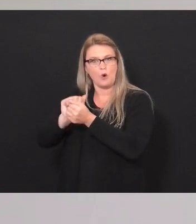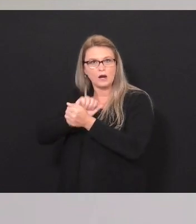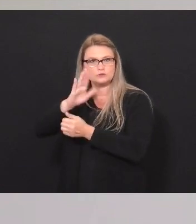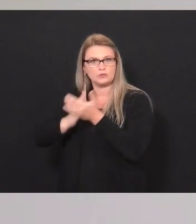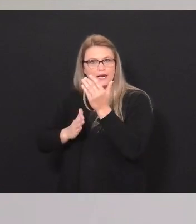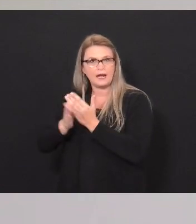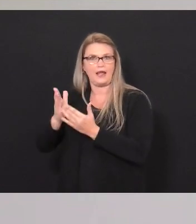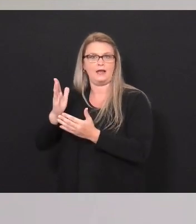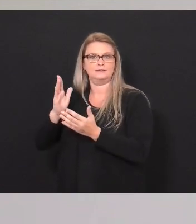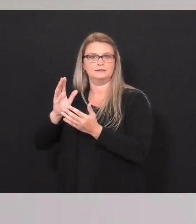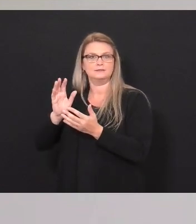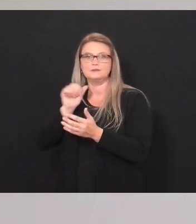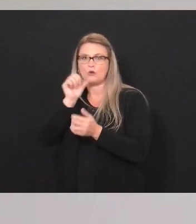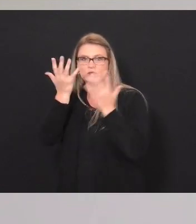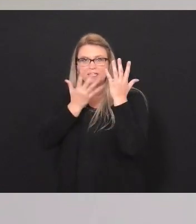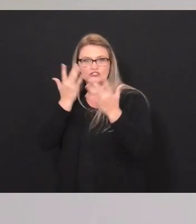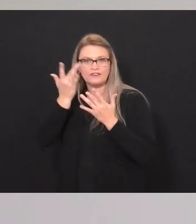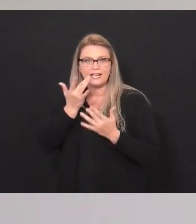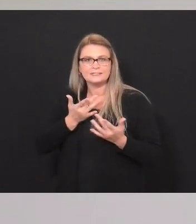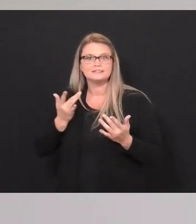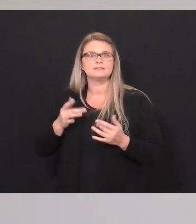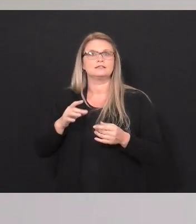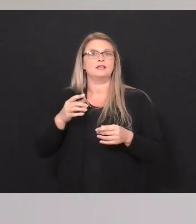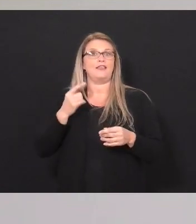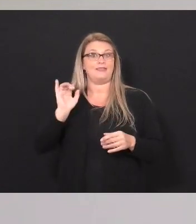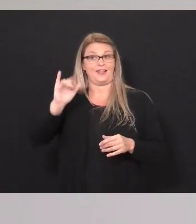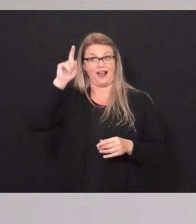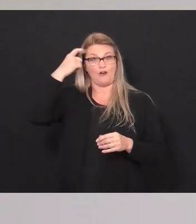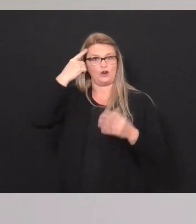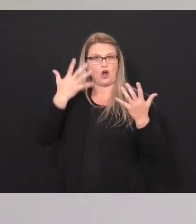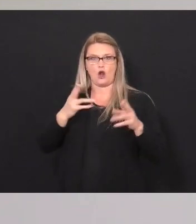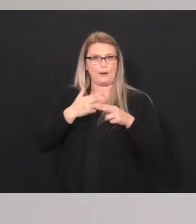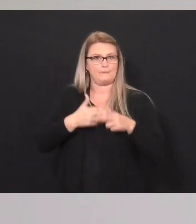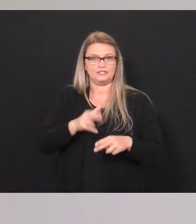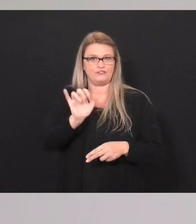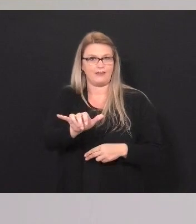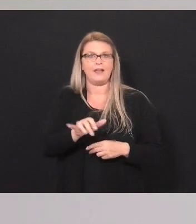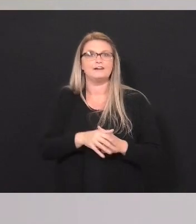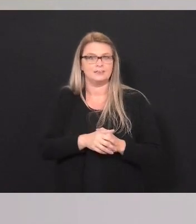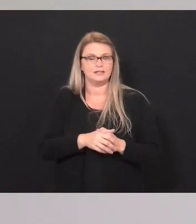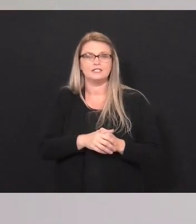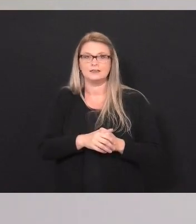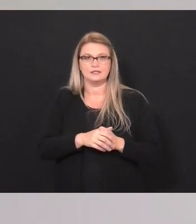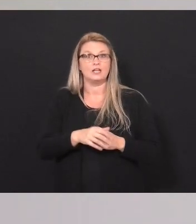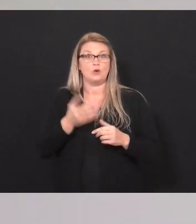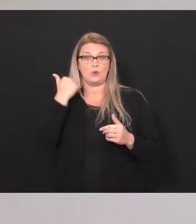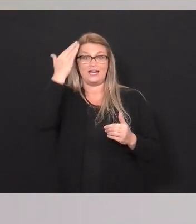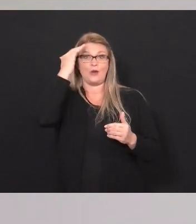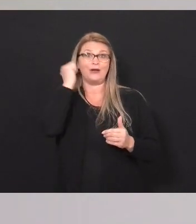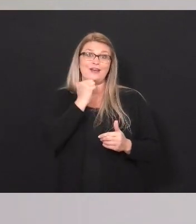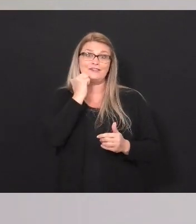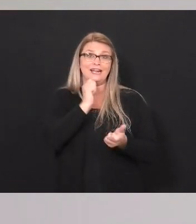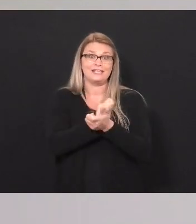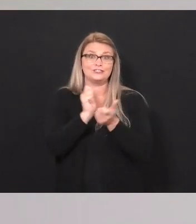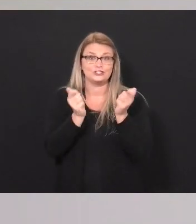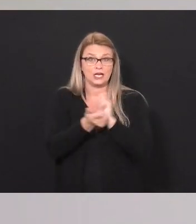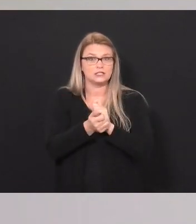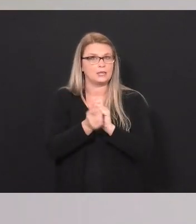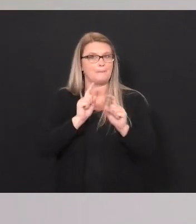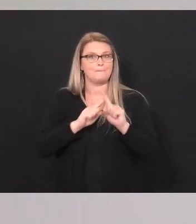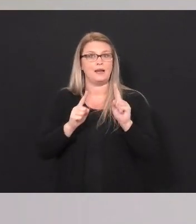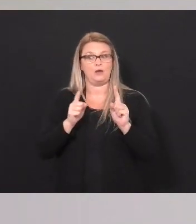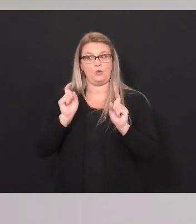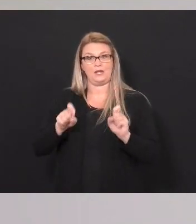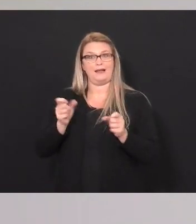talked about, to really make the ability, that's our power to create a changing situation here, that we keep it